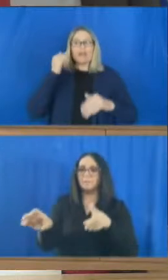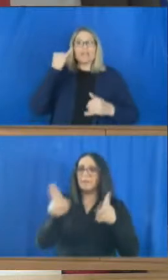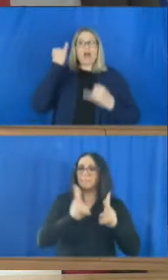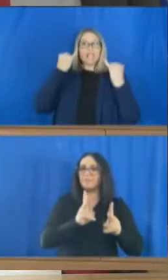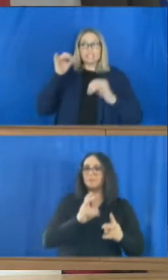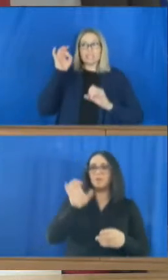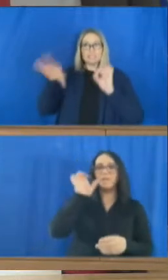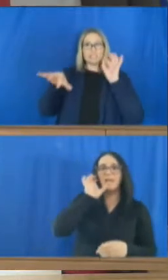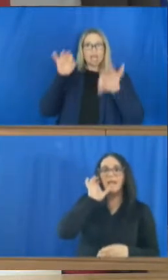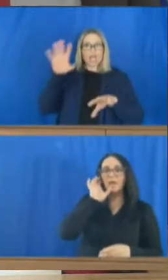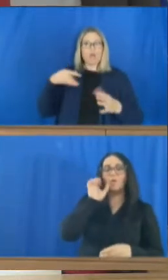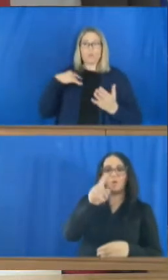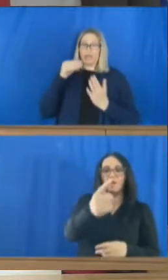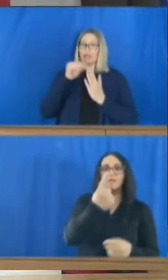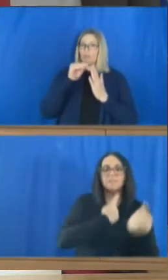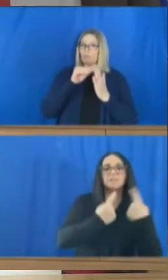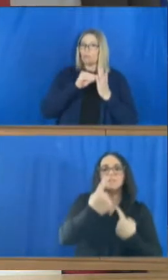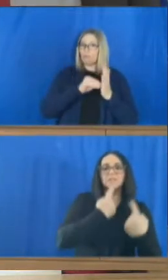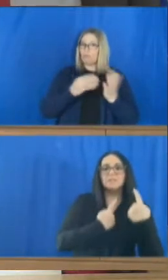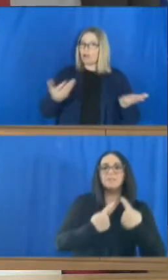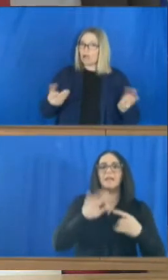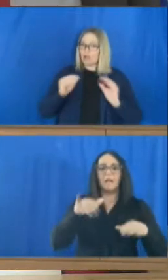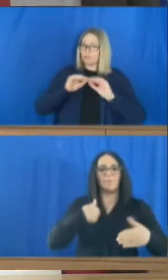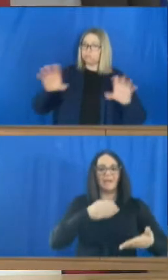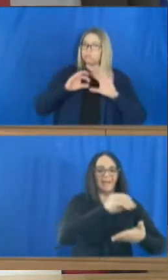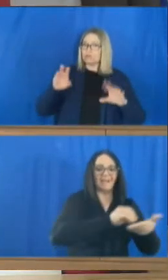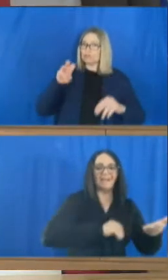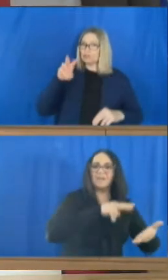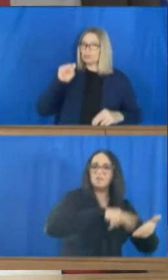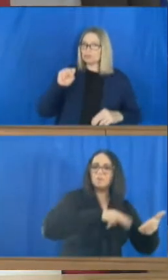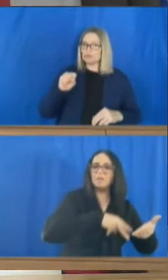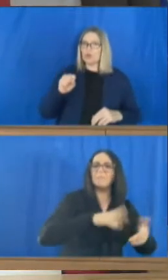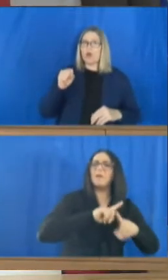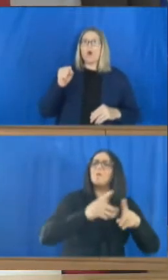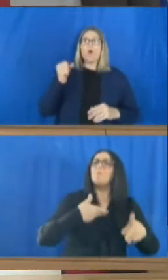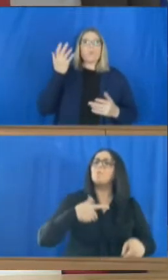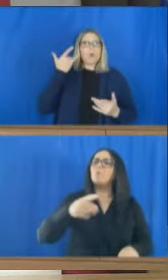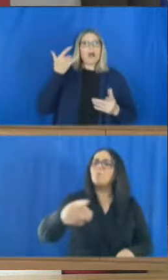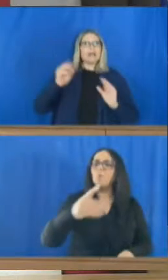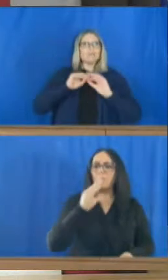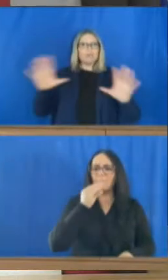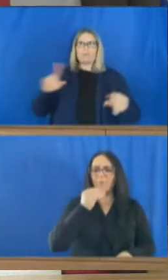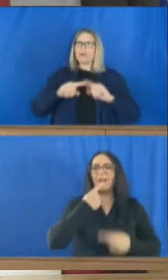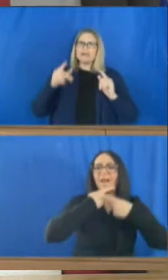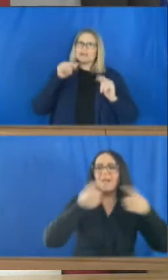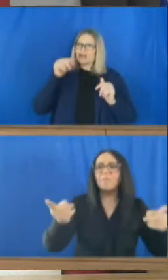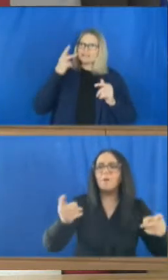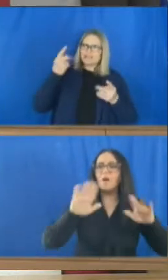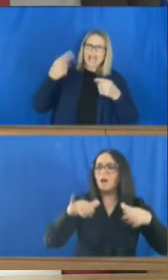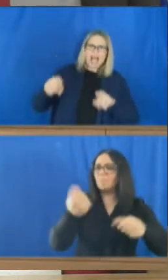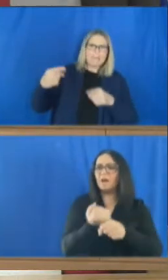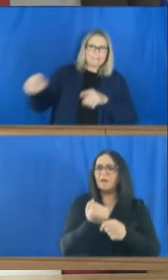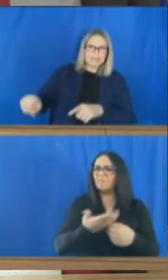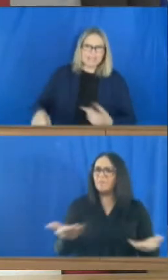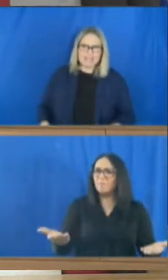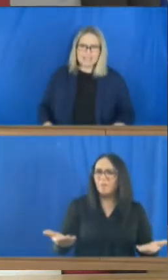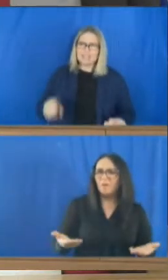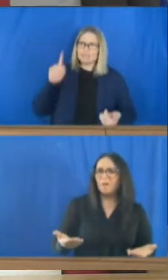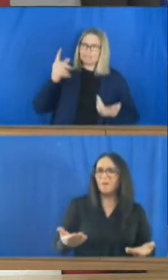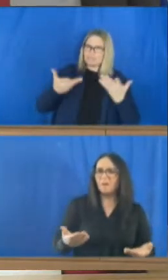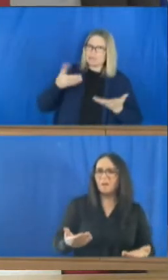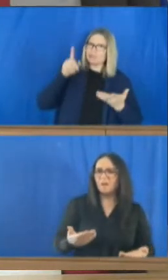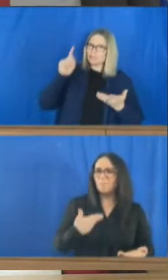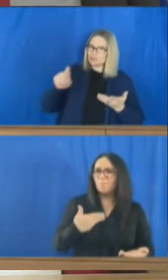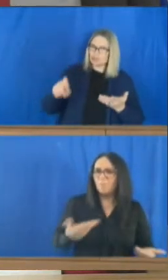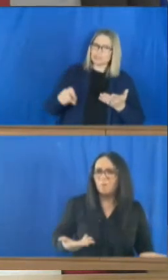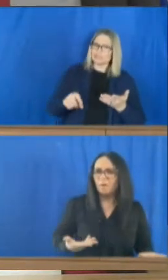out? Well, there are lots of considerations of what will be required, the next steps. And